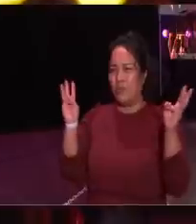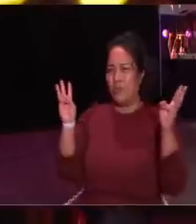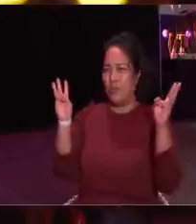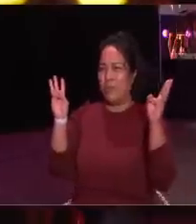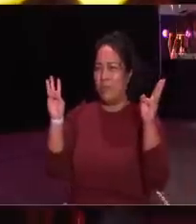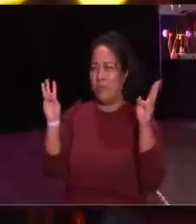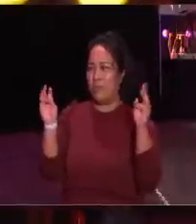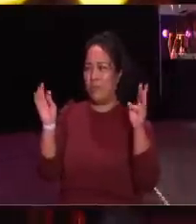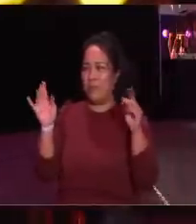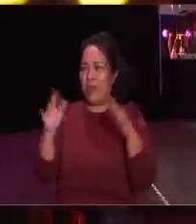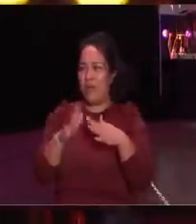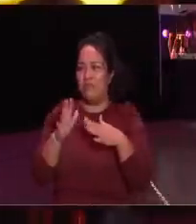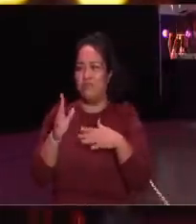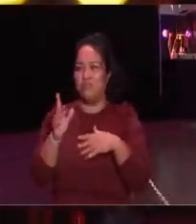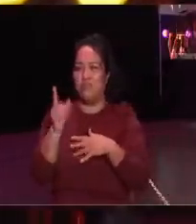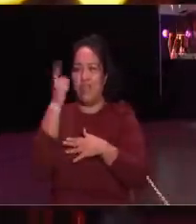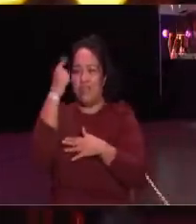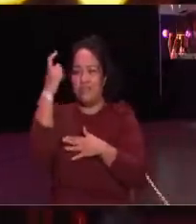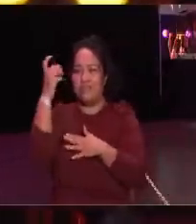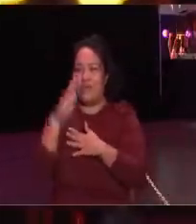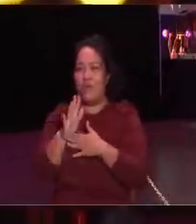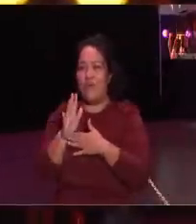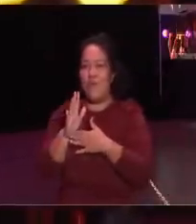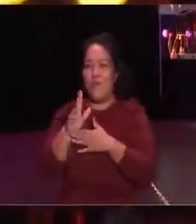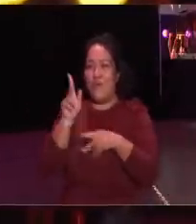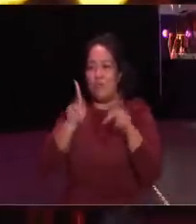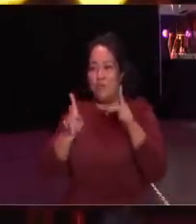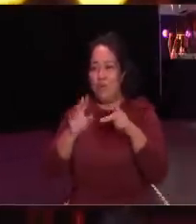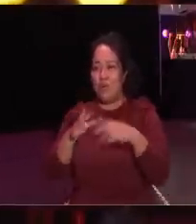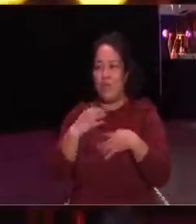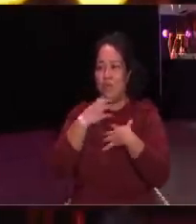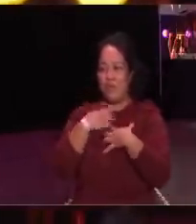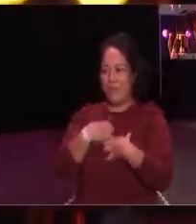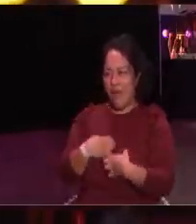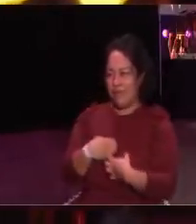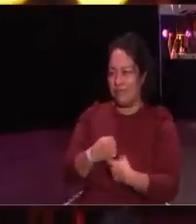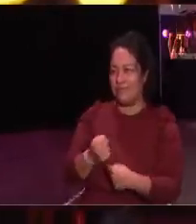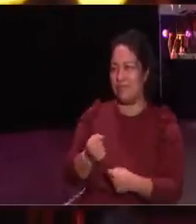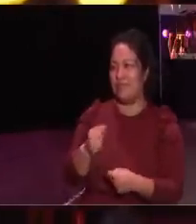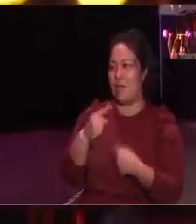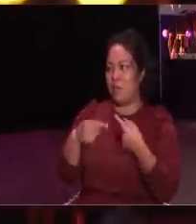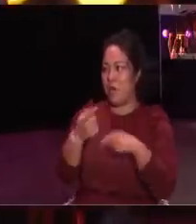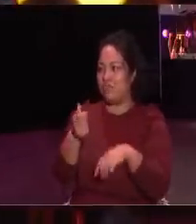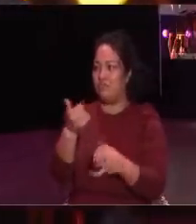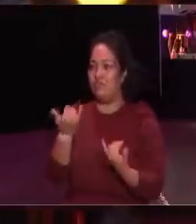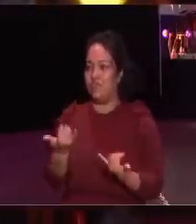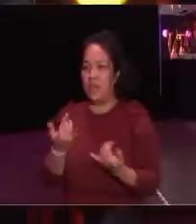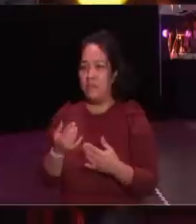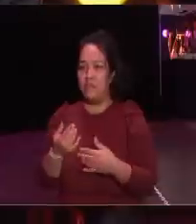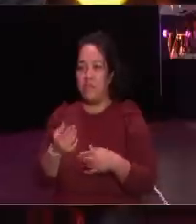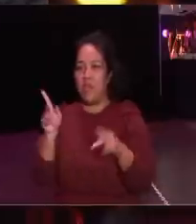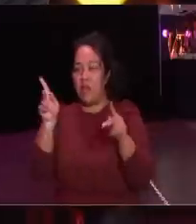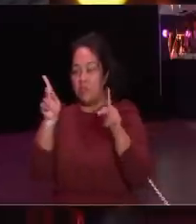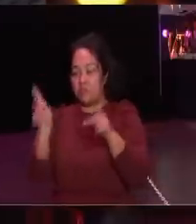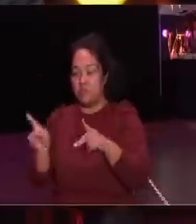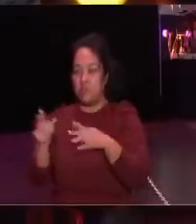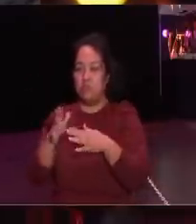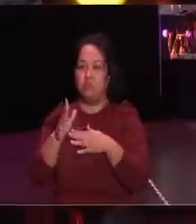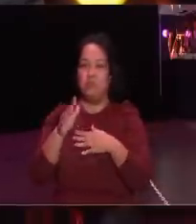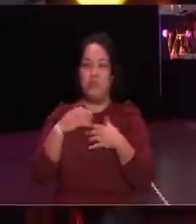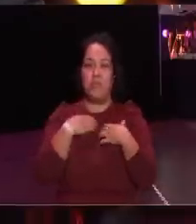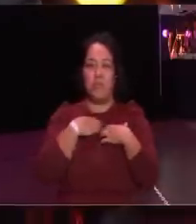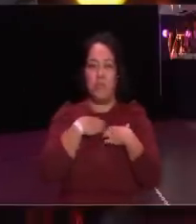what people are passionate about today. La pasión de una persona, a person's passion, se determina por el tiempo,